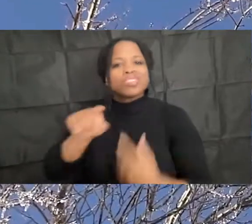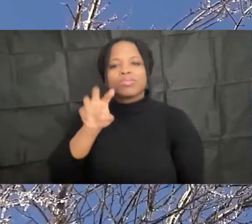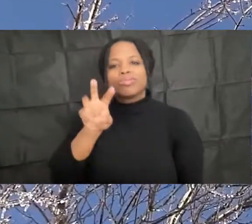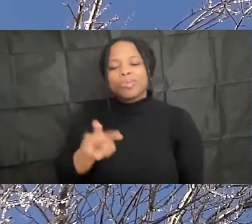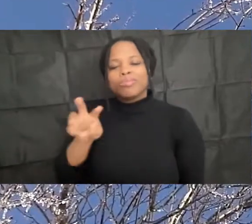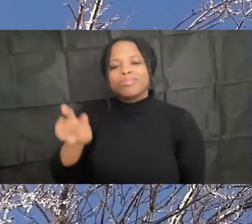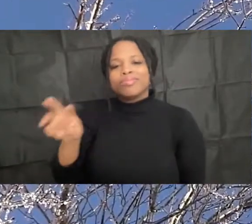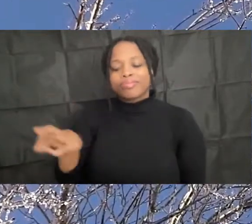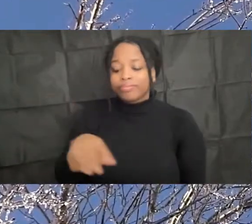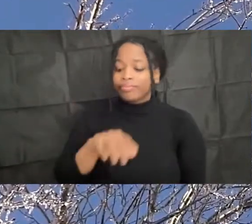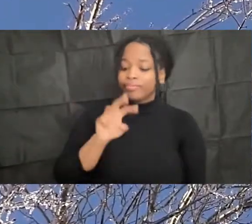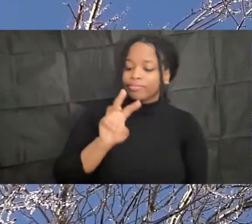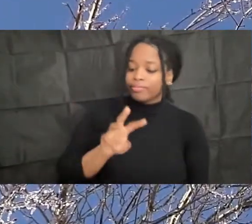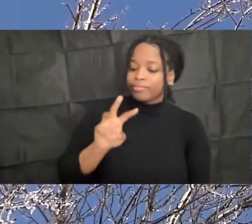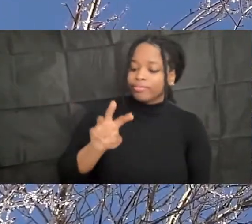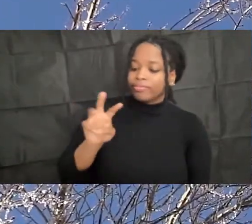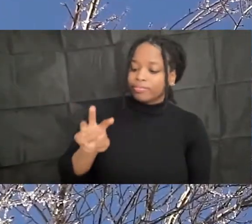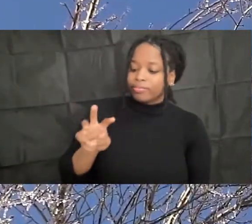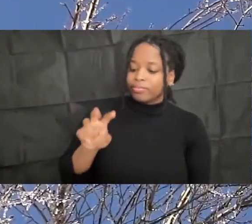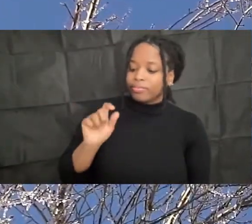at